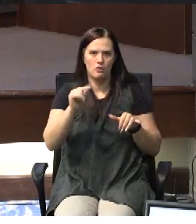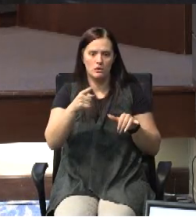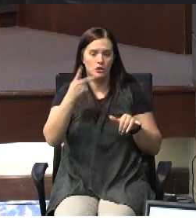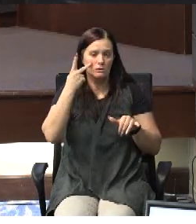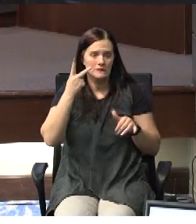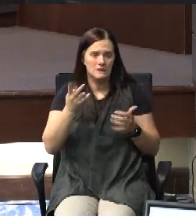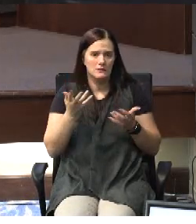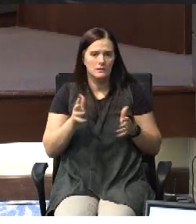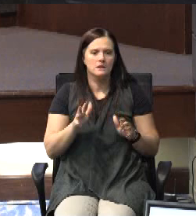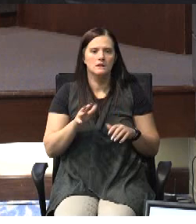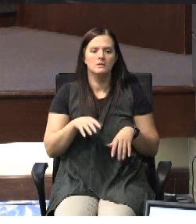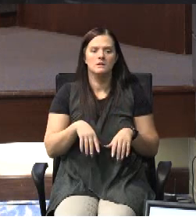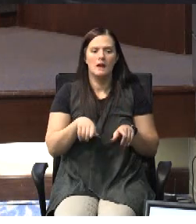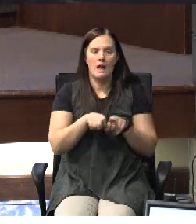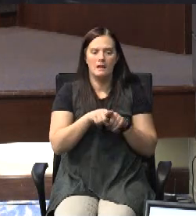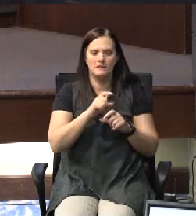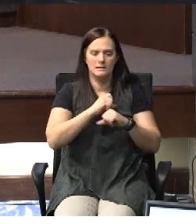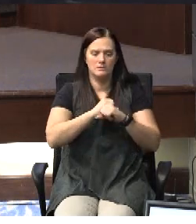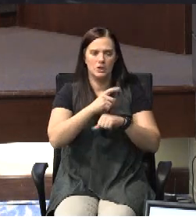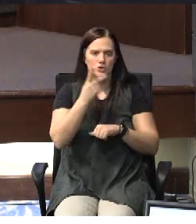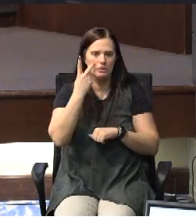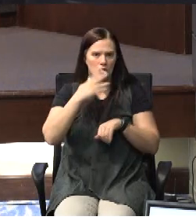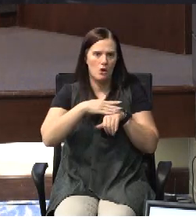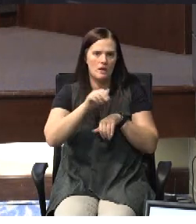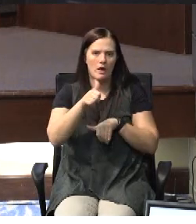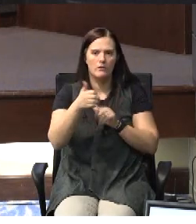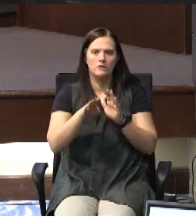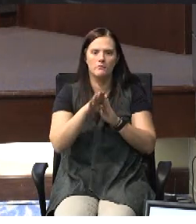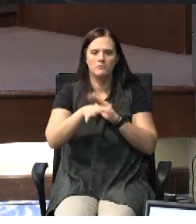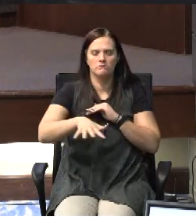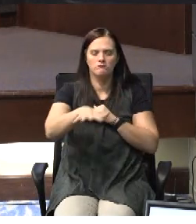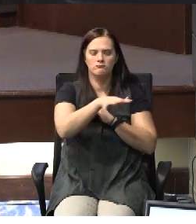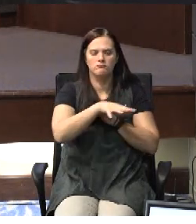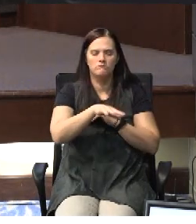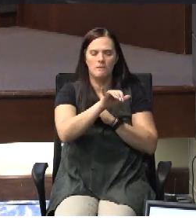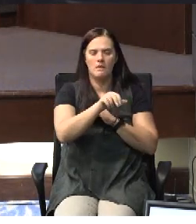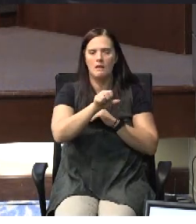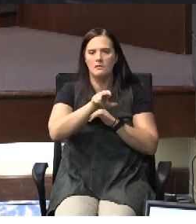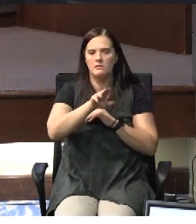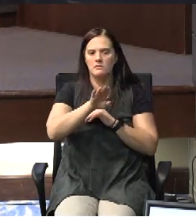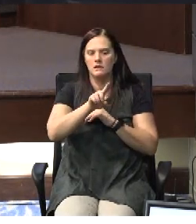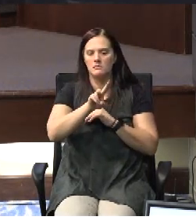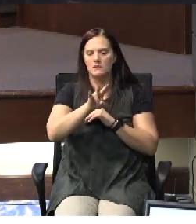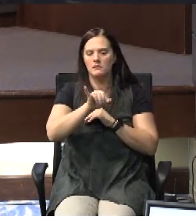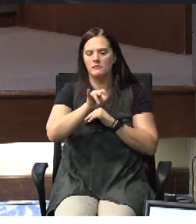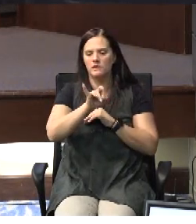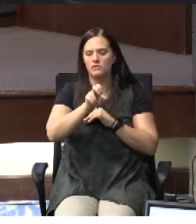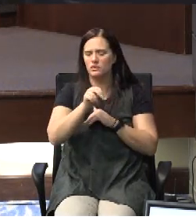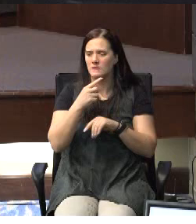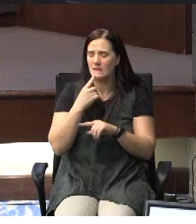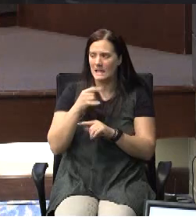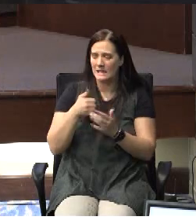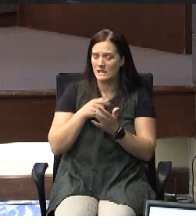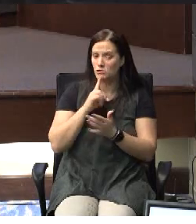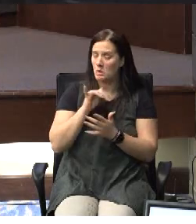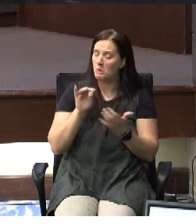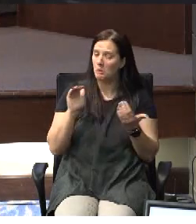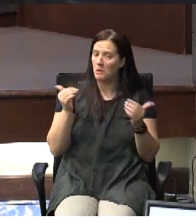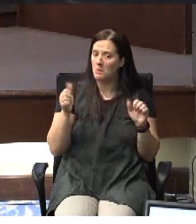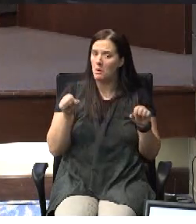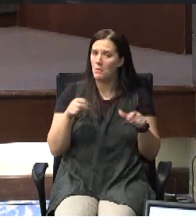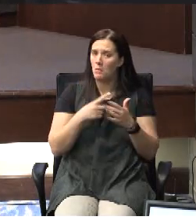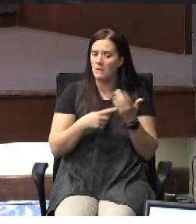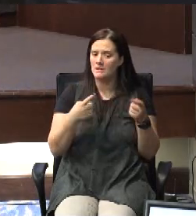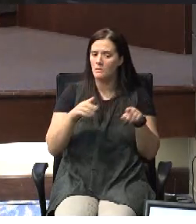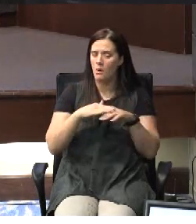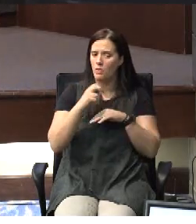see and same protections that you see on other developments around that subdivision. You say it's real comparable to what's